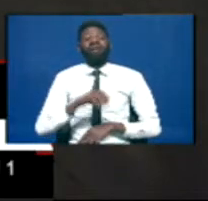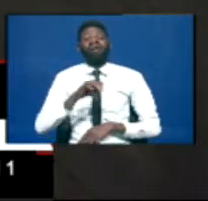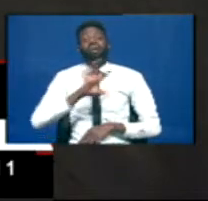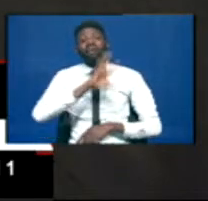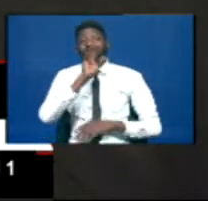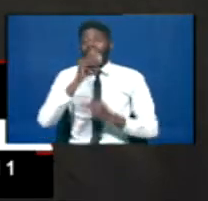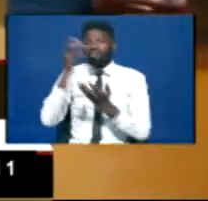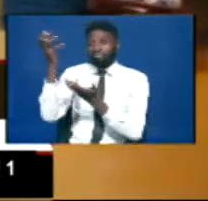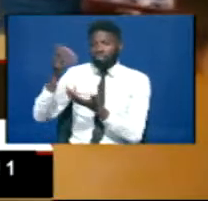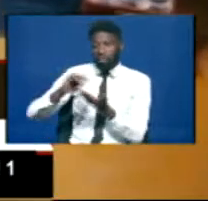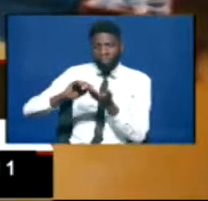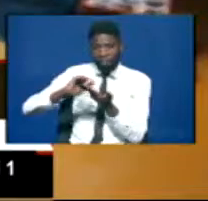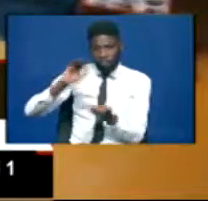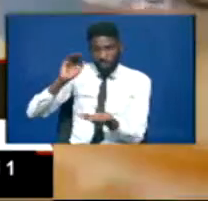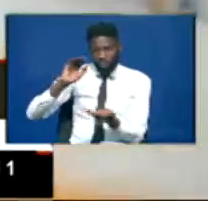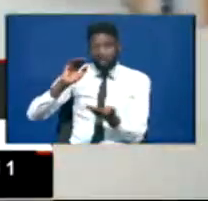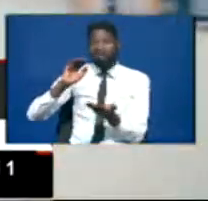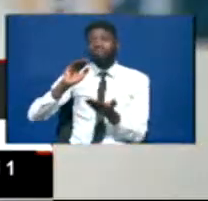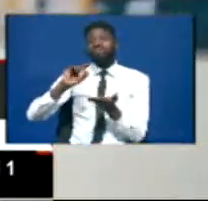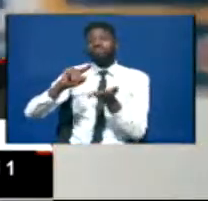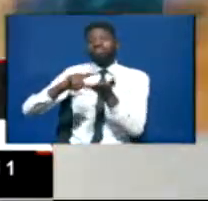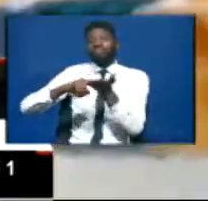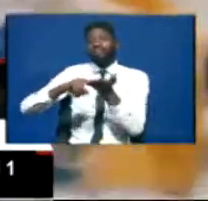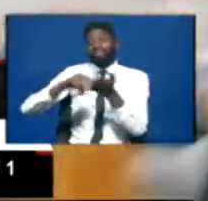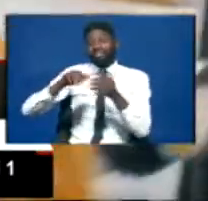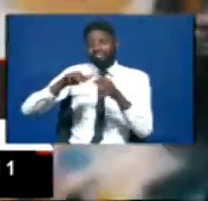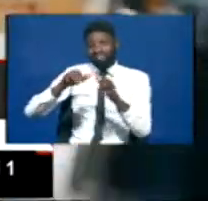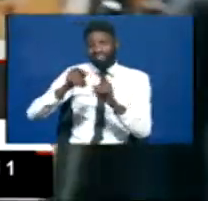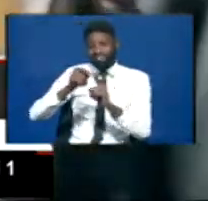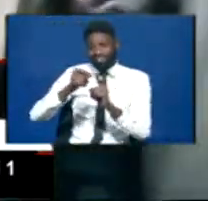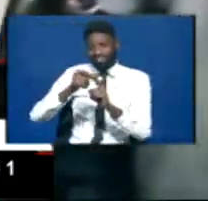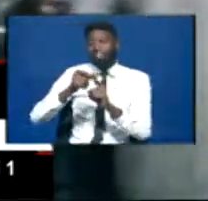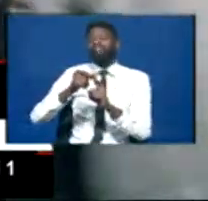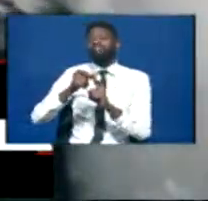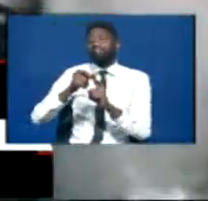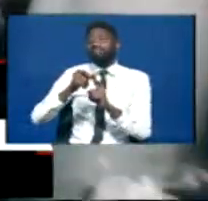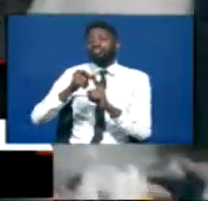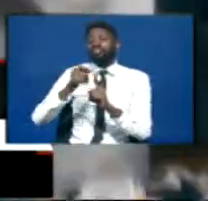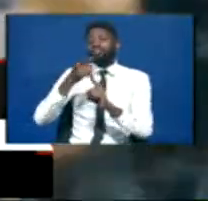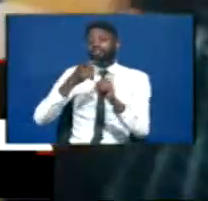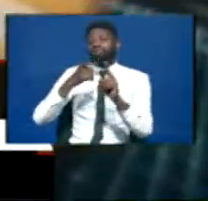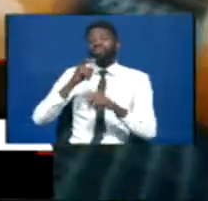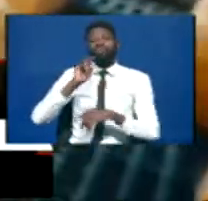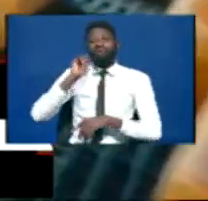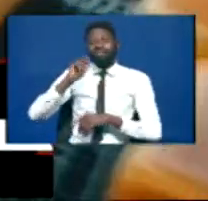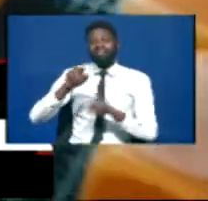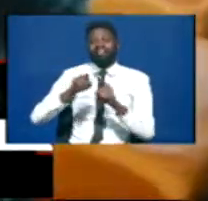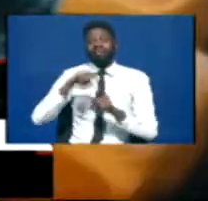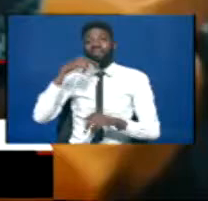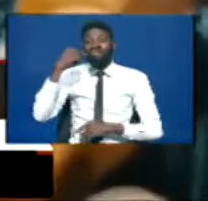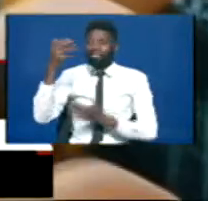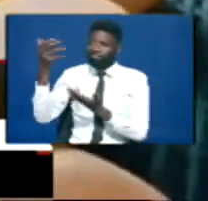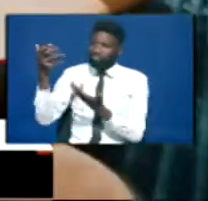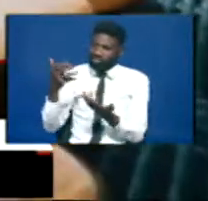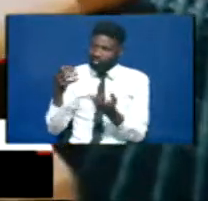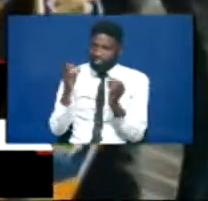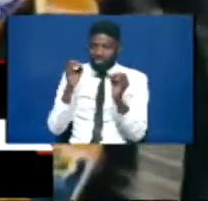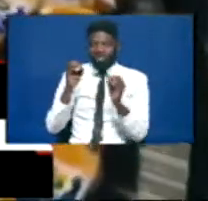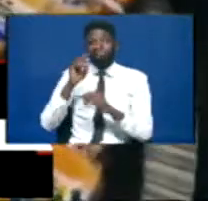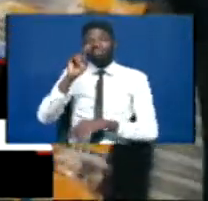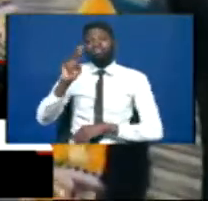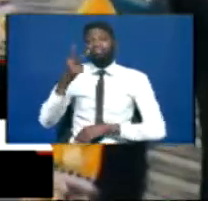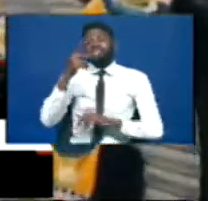from Ukraine and Russia. That will no longer be coming. Second,